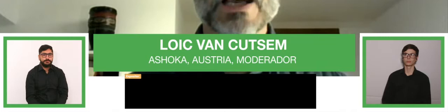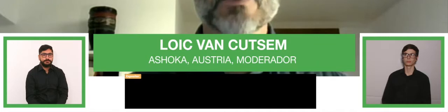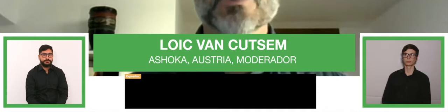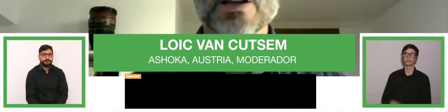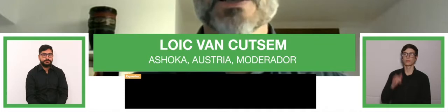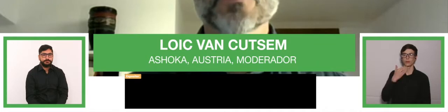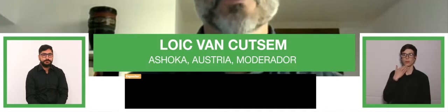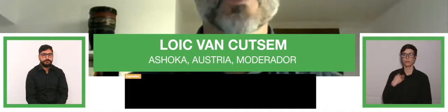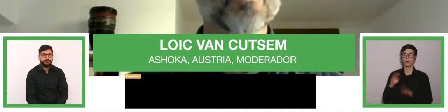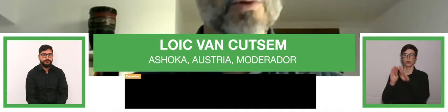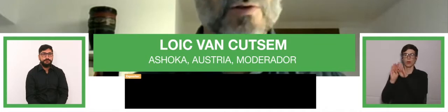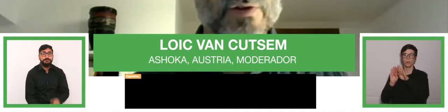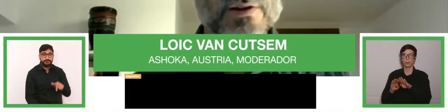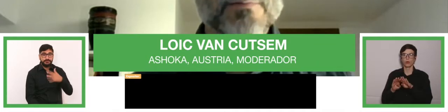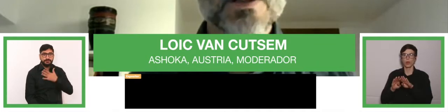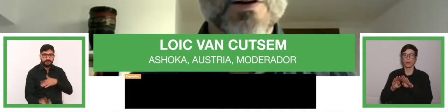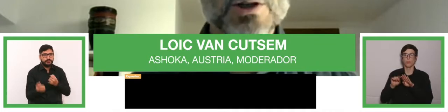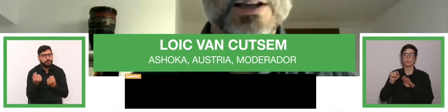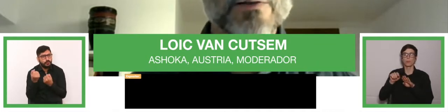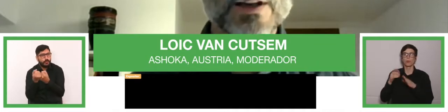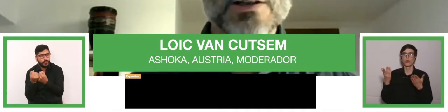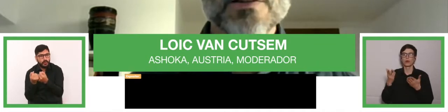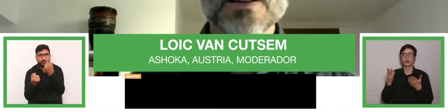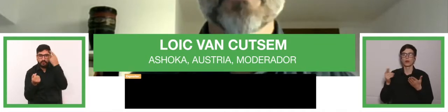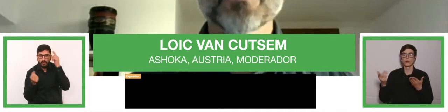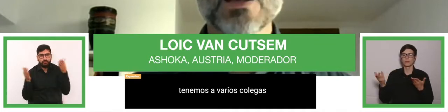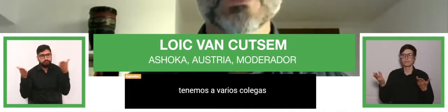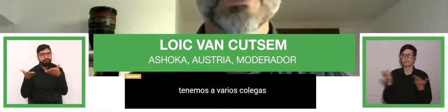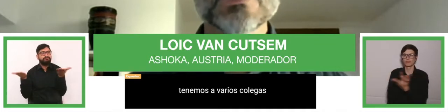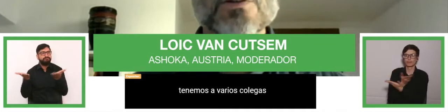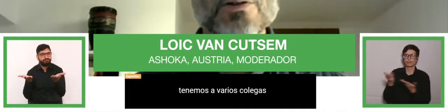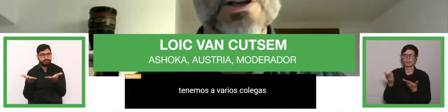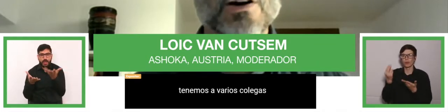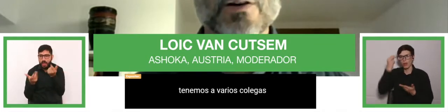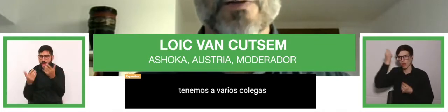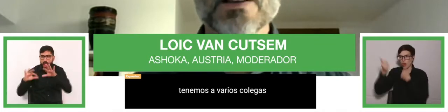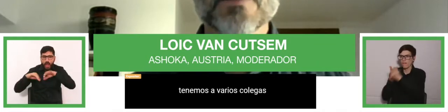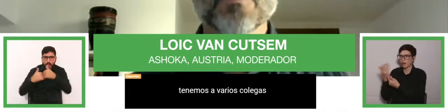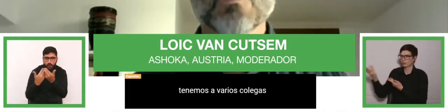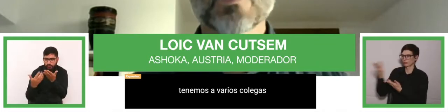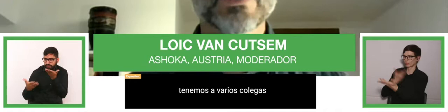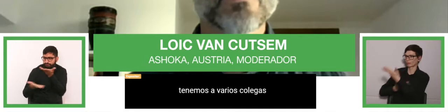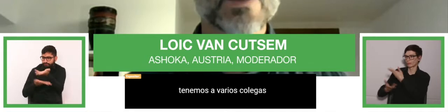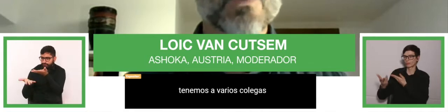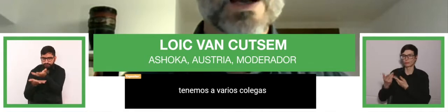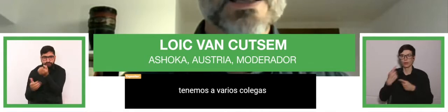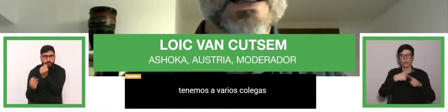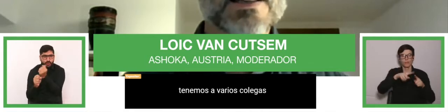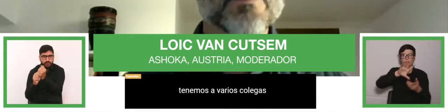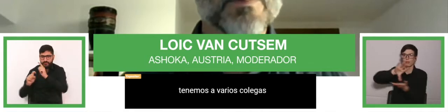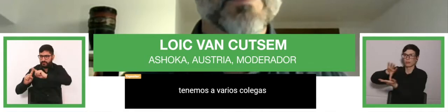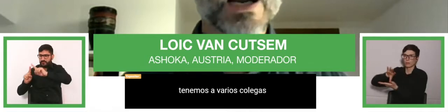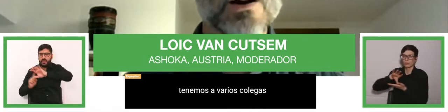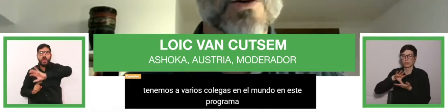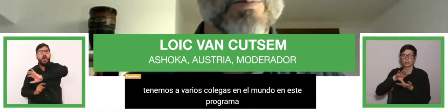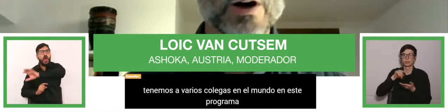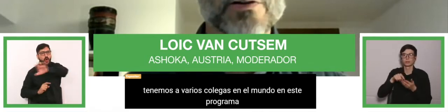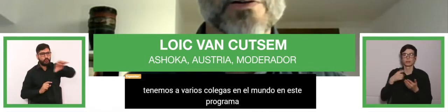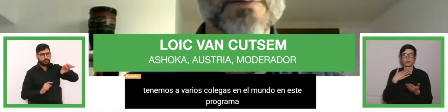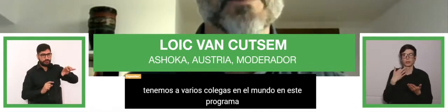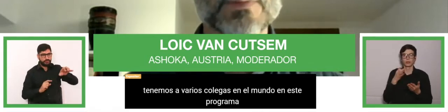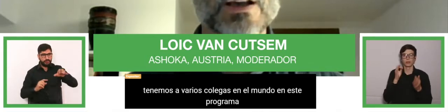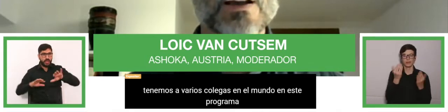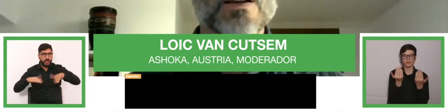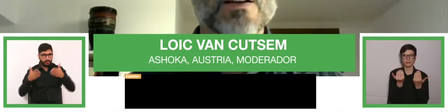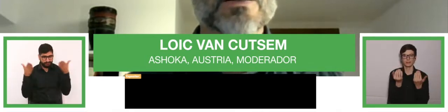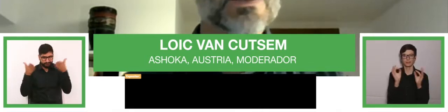replication and the transfer of proven social innovations in new geographies where they are requested by local